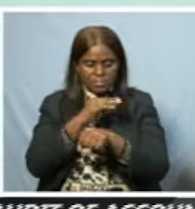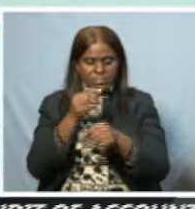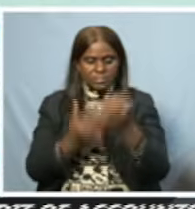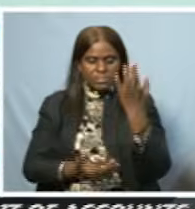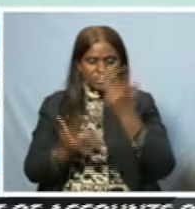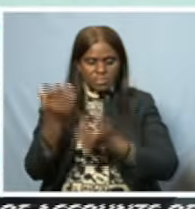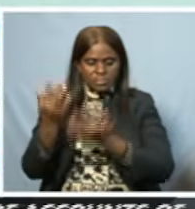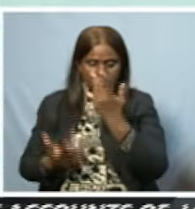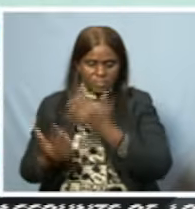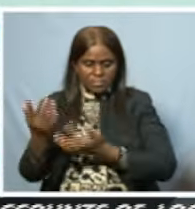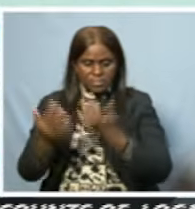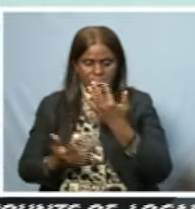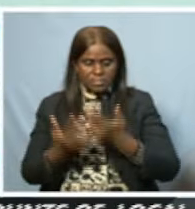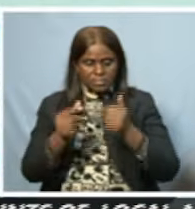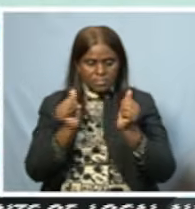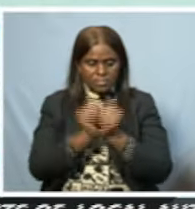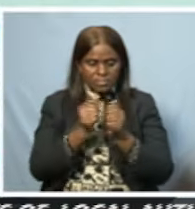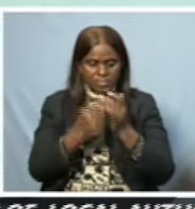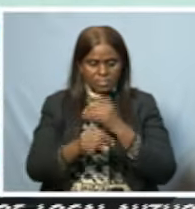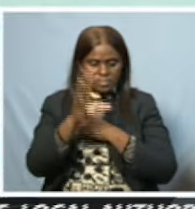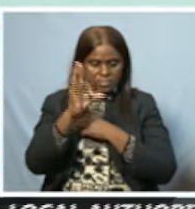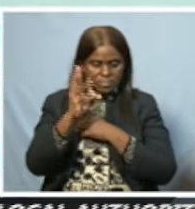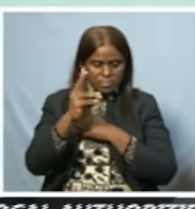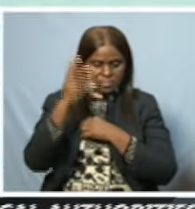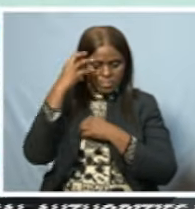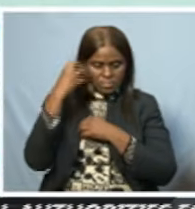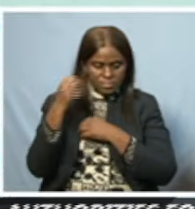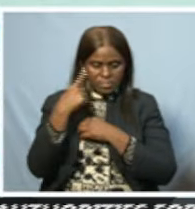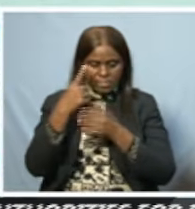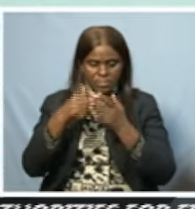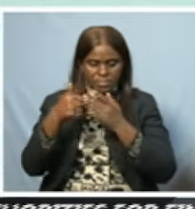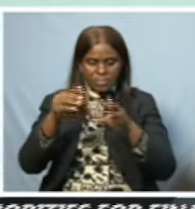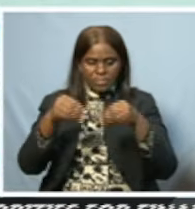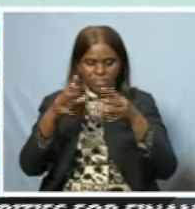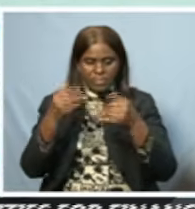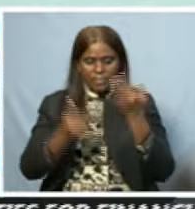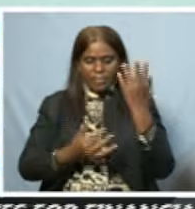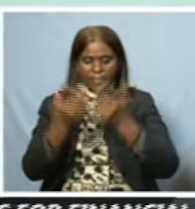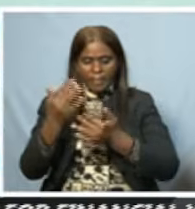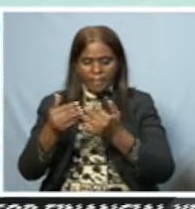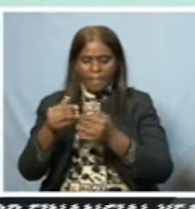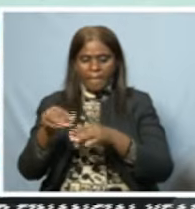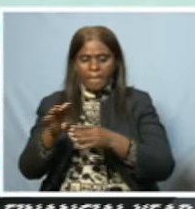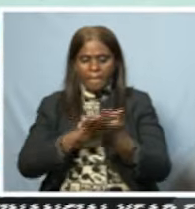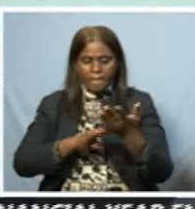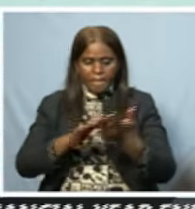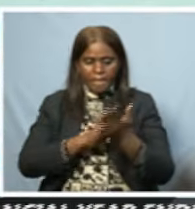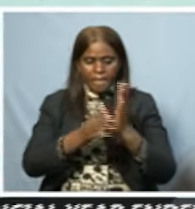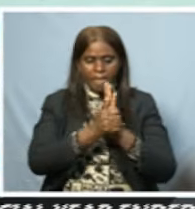station with 6 fire officers who provide basic fighting,